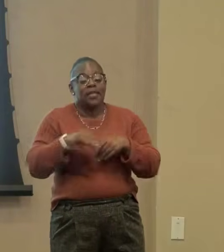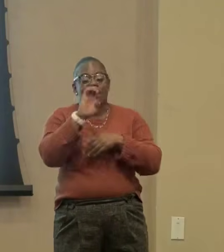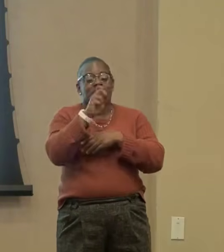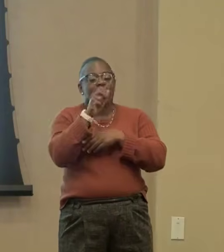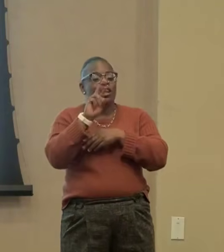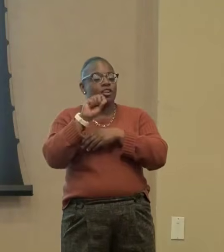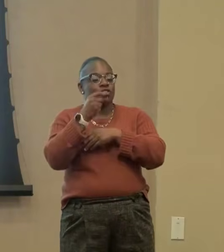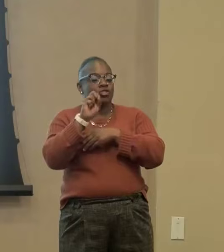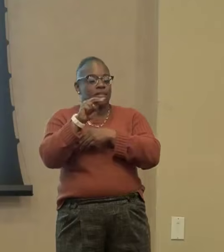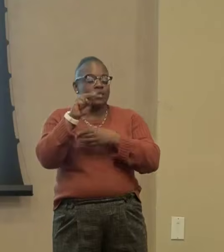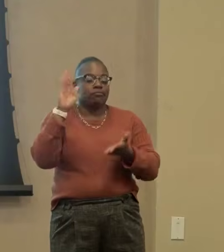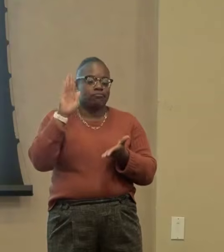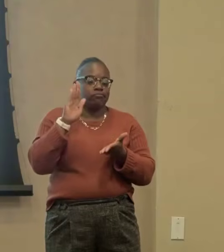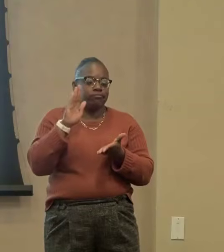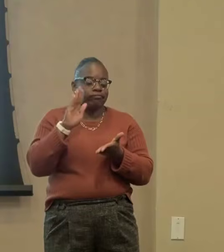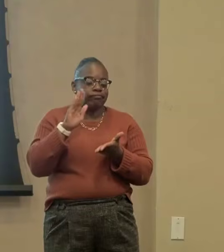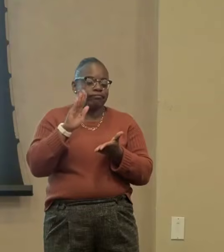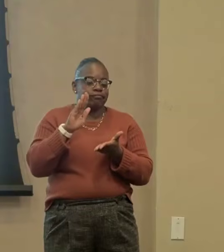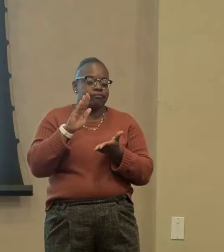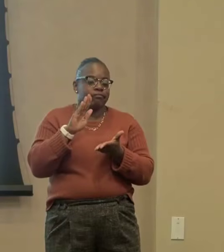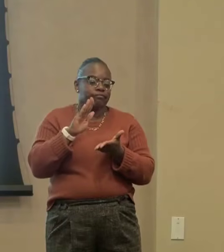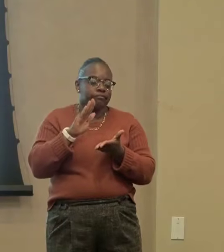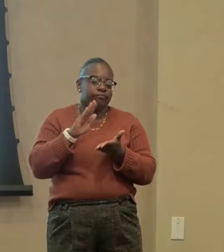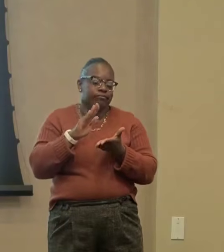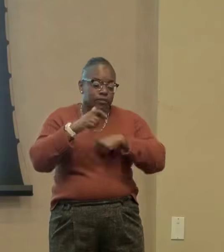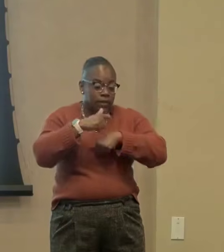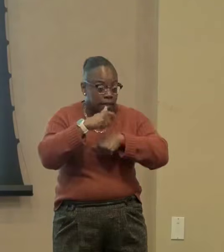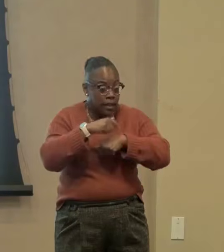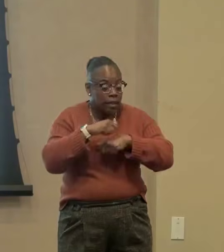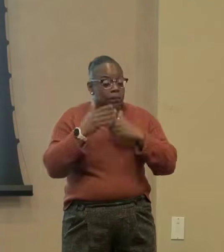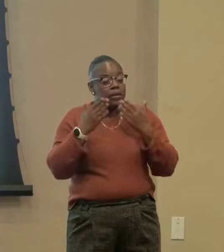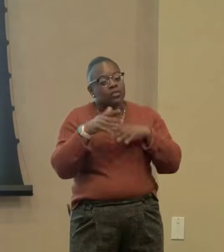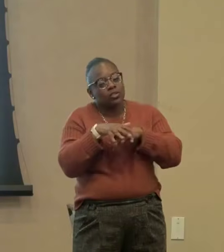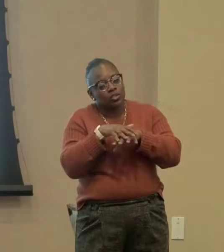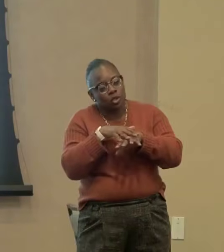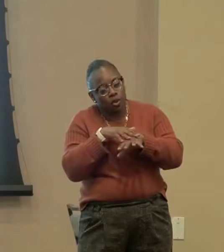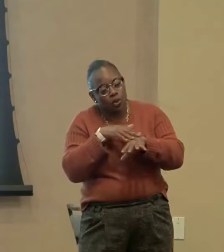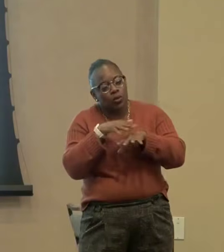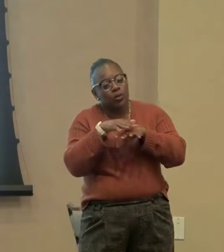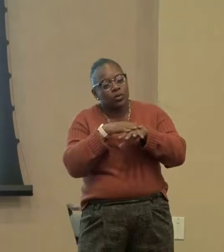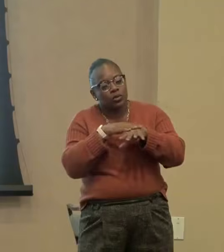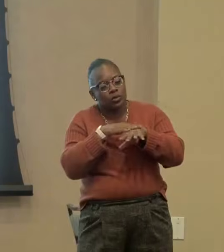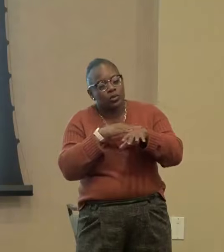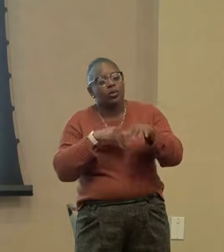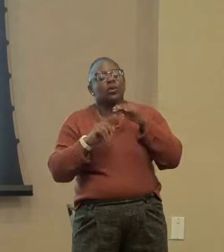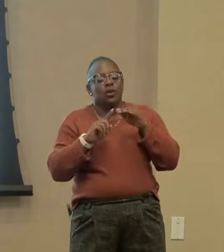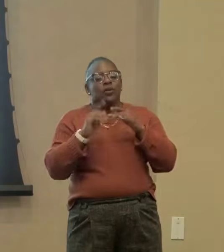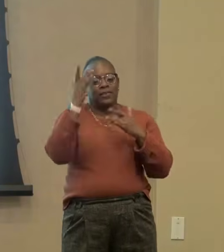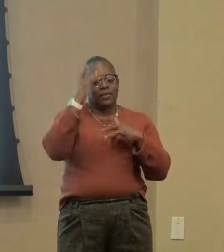over time. So it's not uncommon for there to be more of a slow manifestation of the